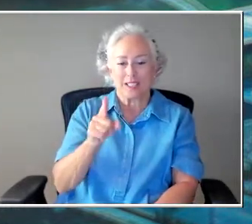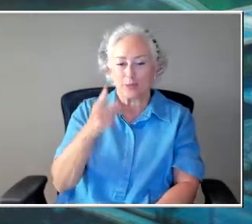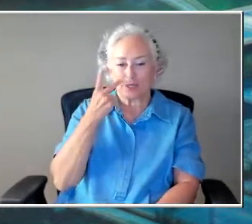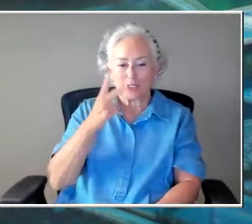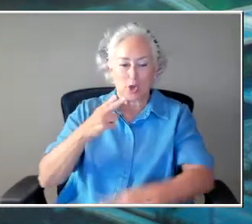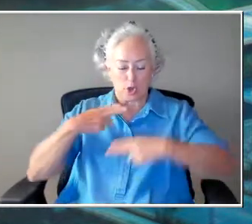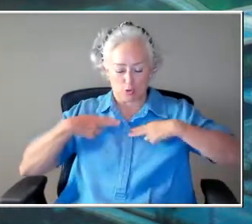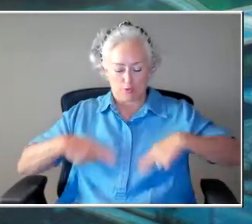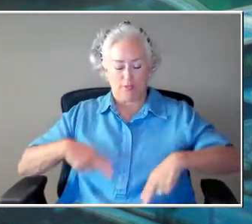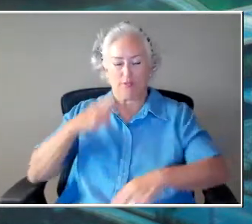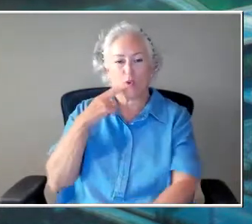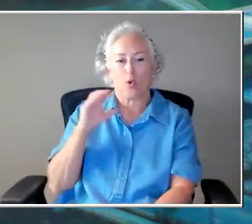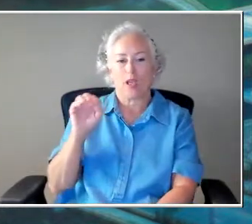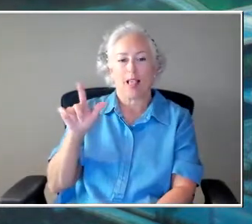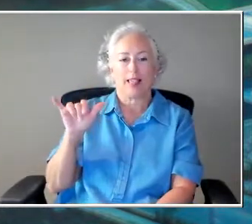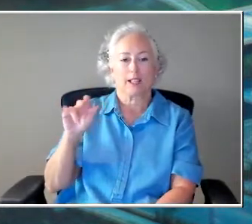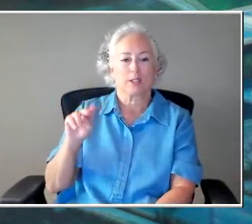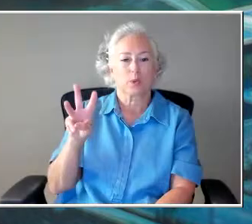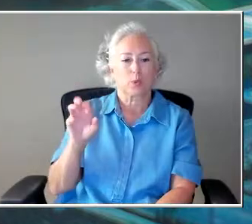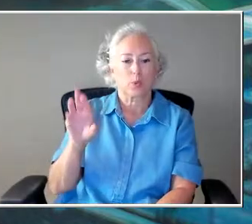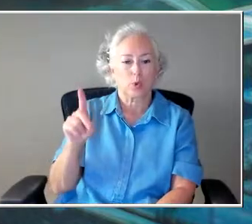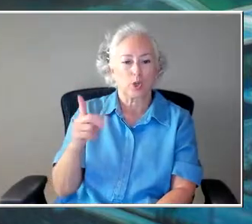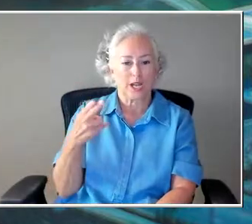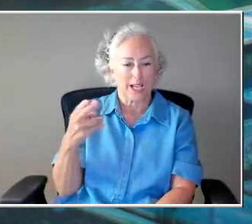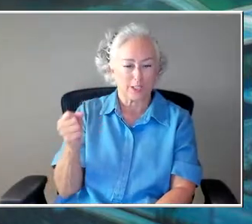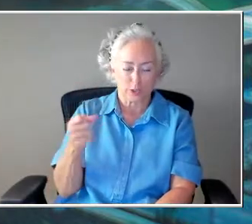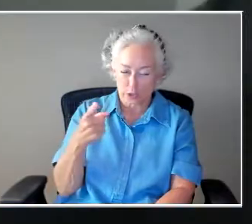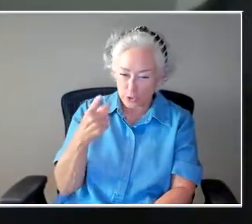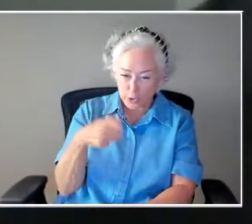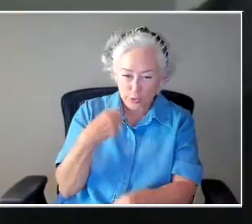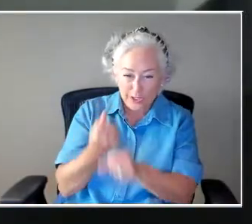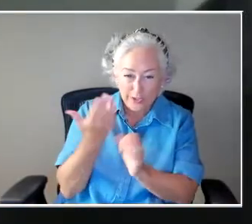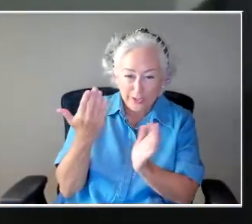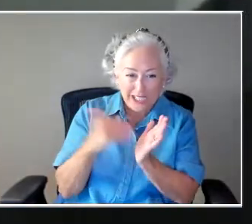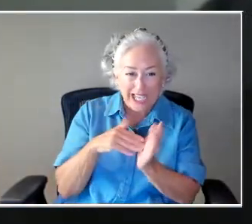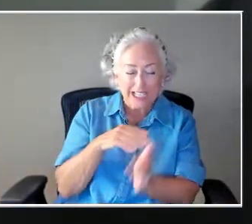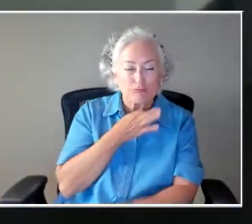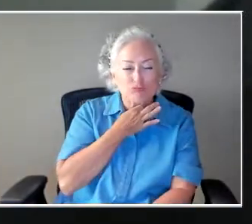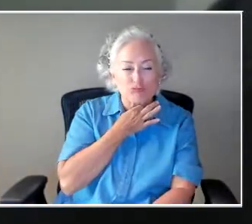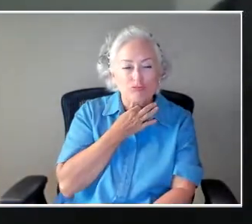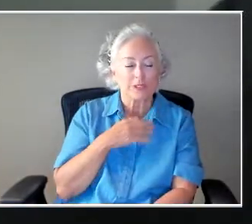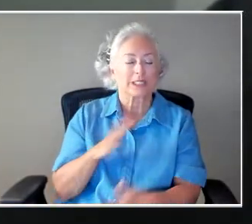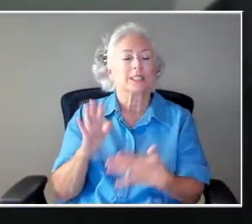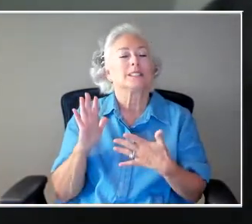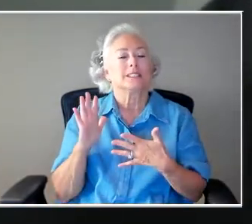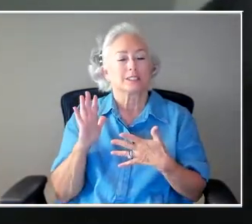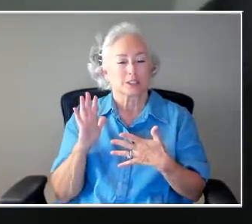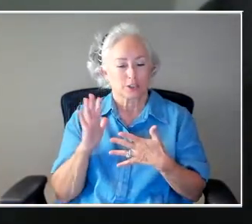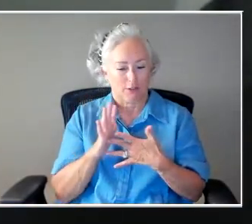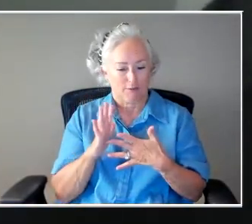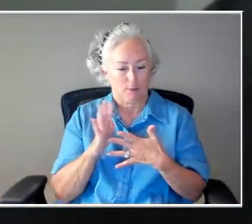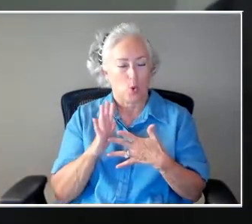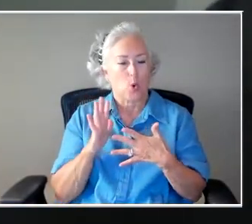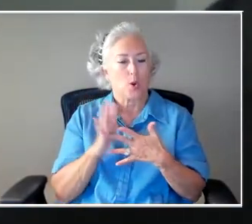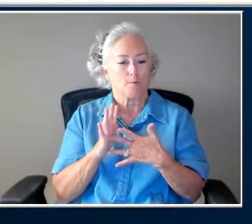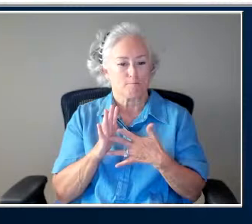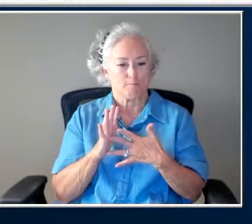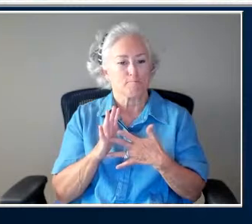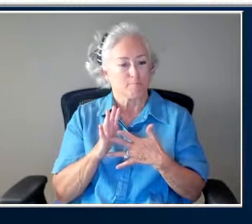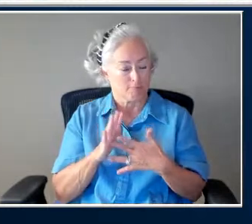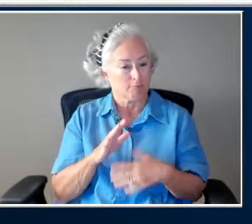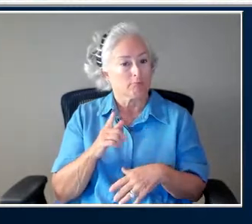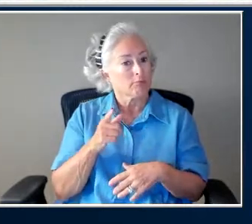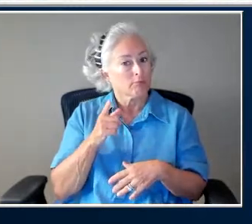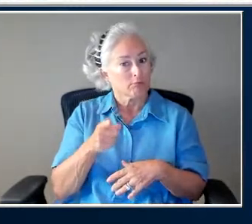School just now. What year are you this year again? Sophomore. And do you think you're going to get time